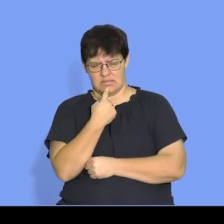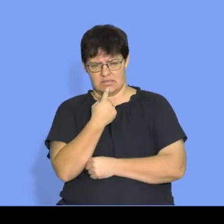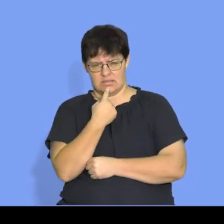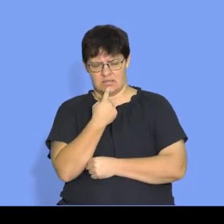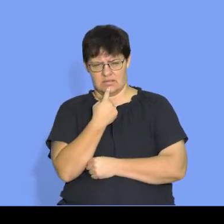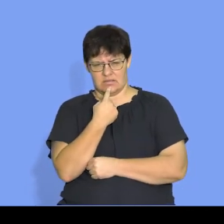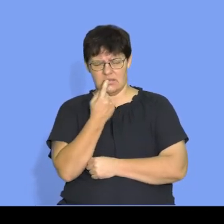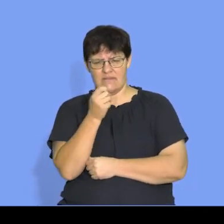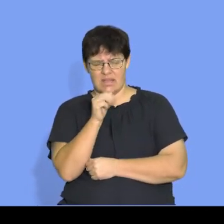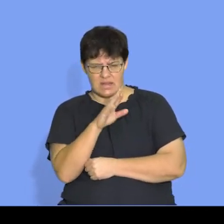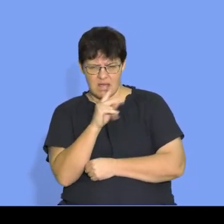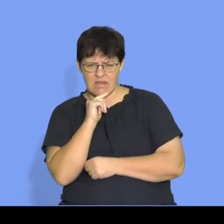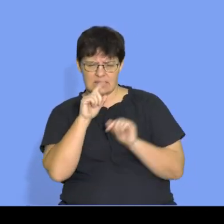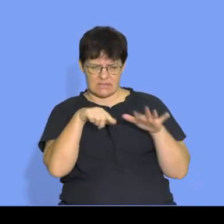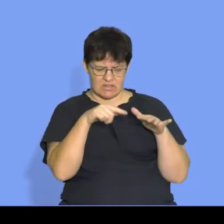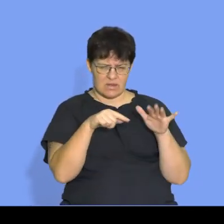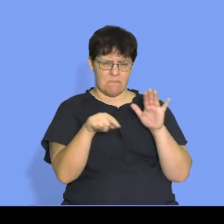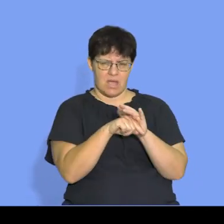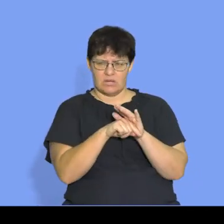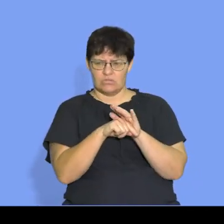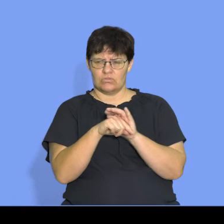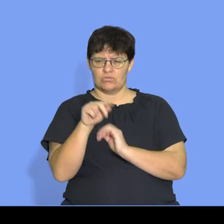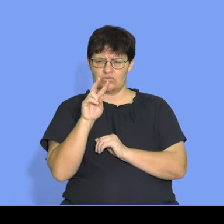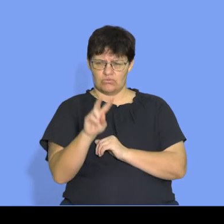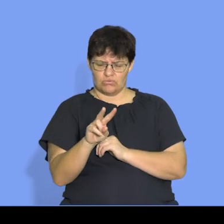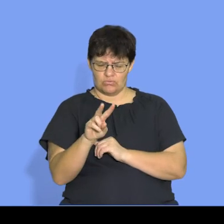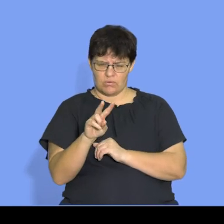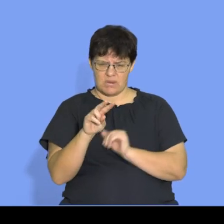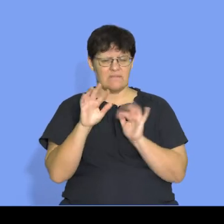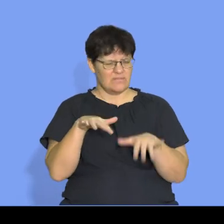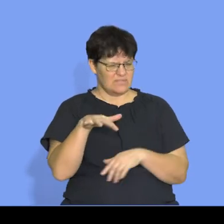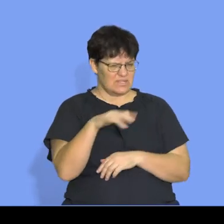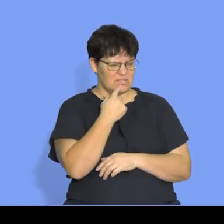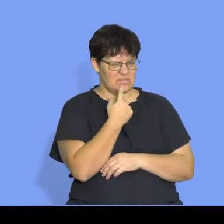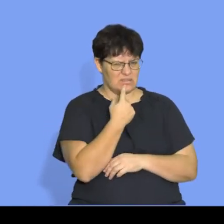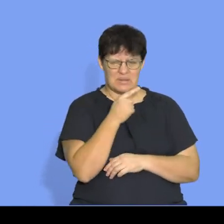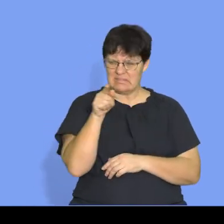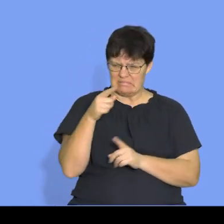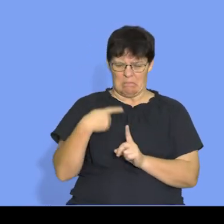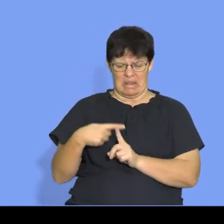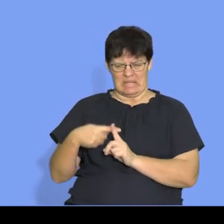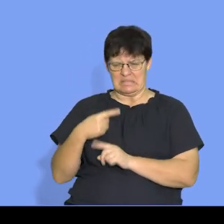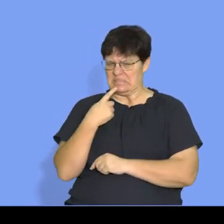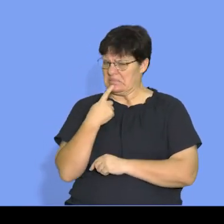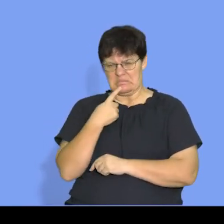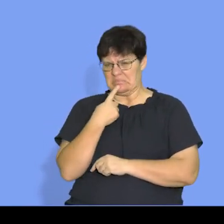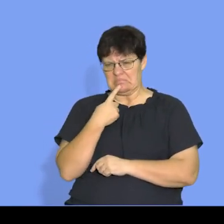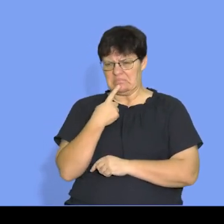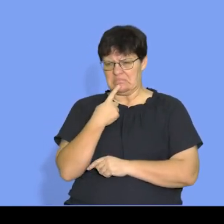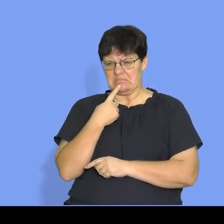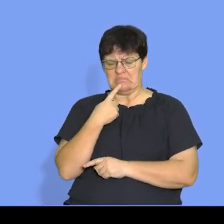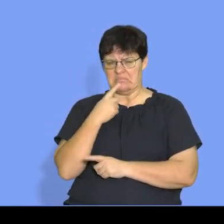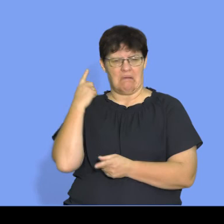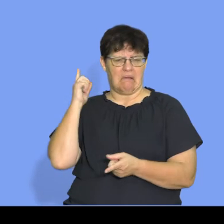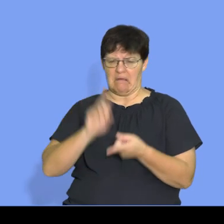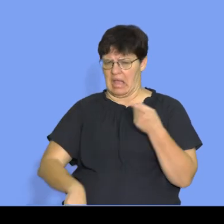because 17 minus 2 is definitely 15. But now this is a plus, so you can't multiply these two, you